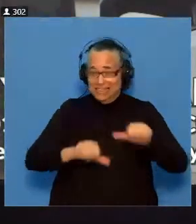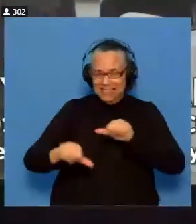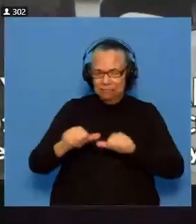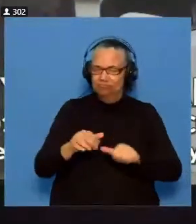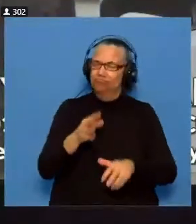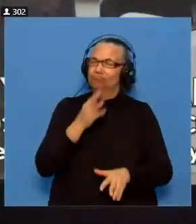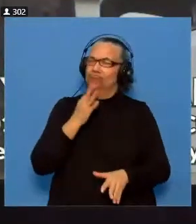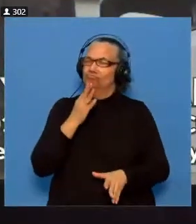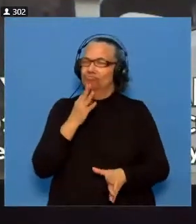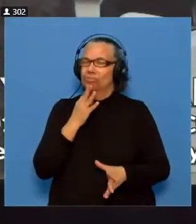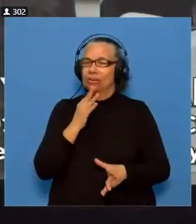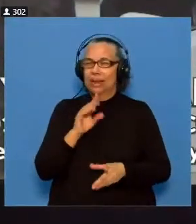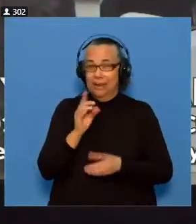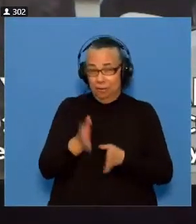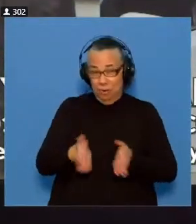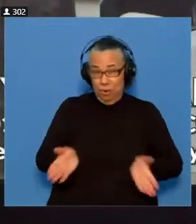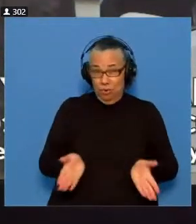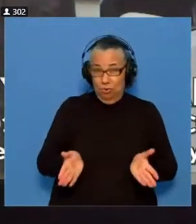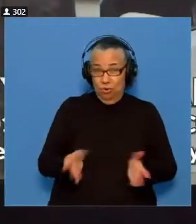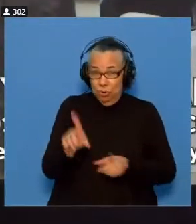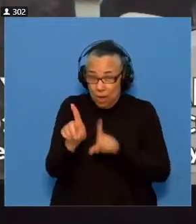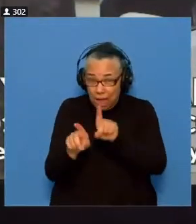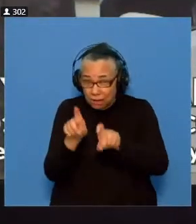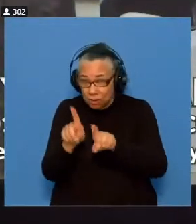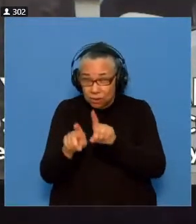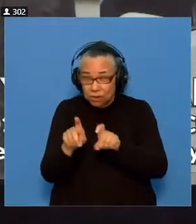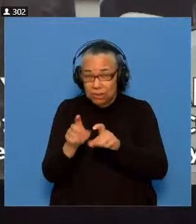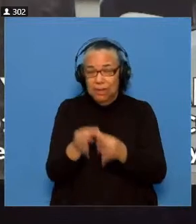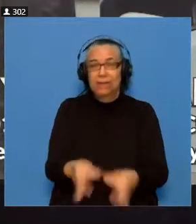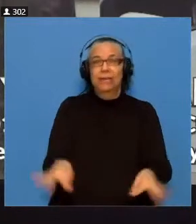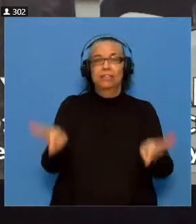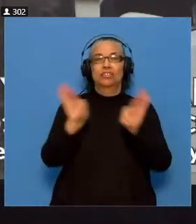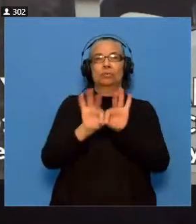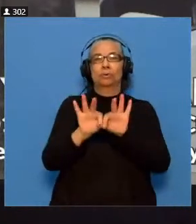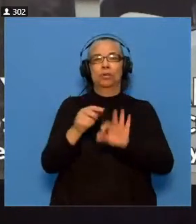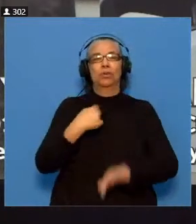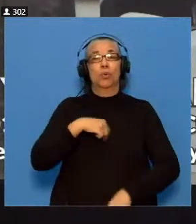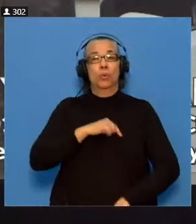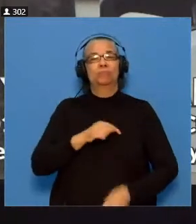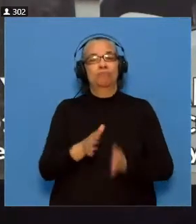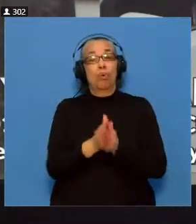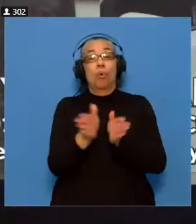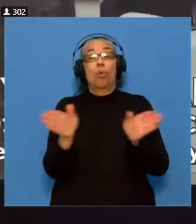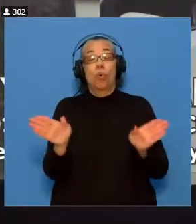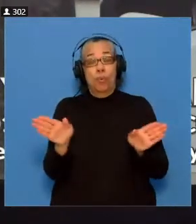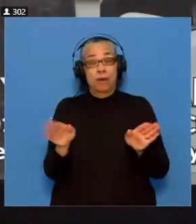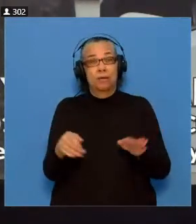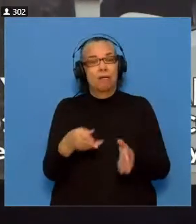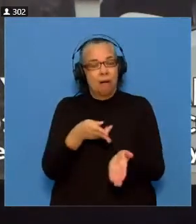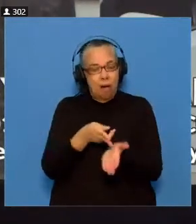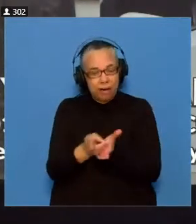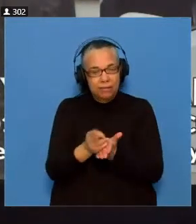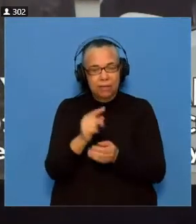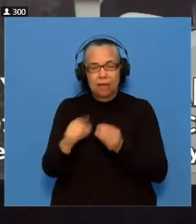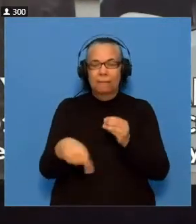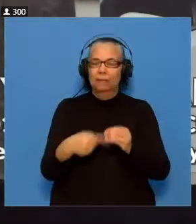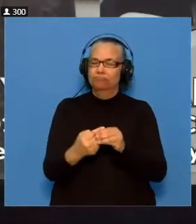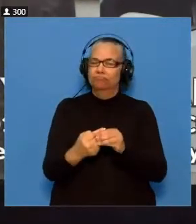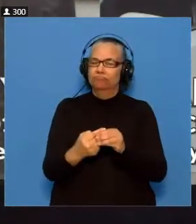come to them with your questions, as it is important that we are open and honest about this phase of which we're about to